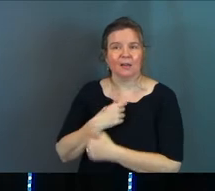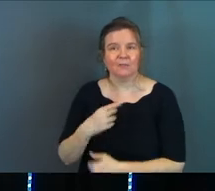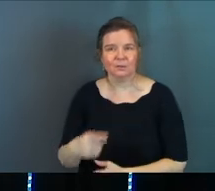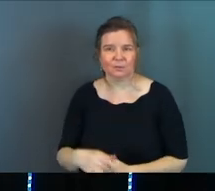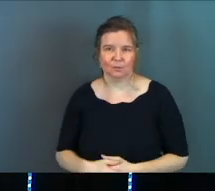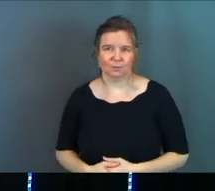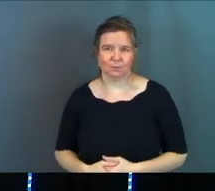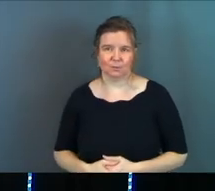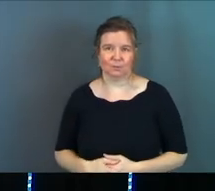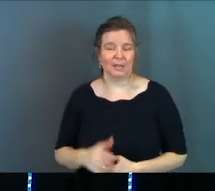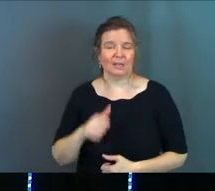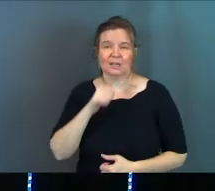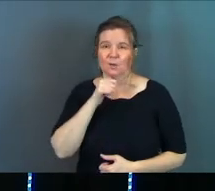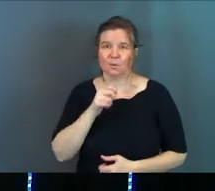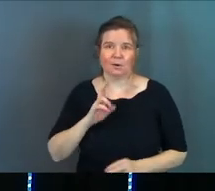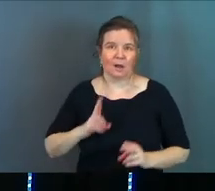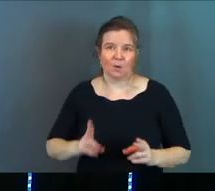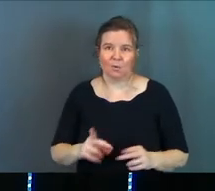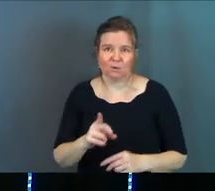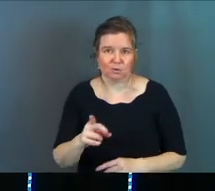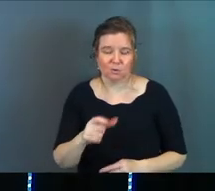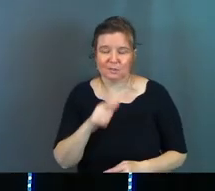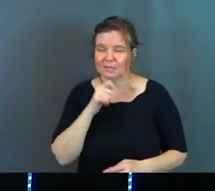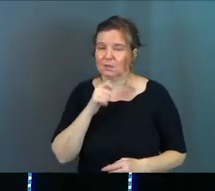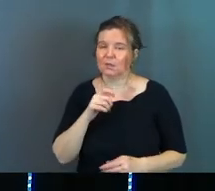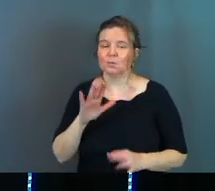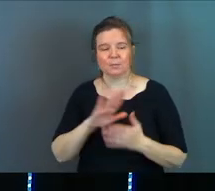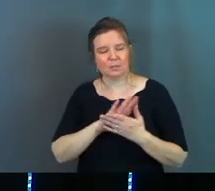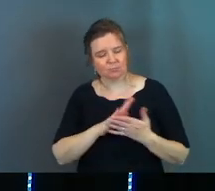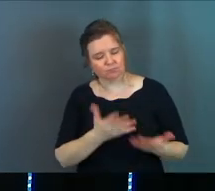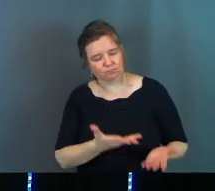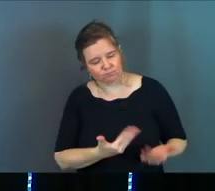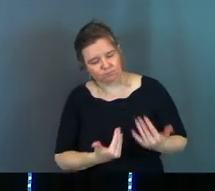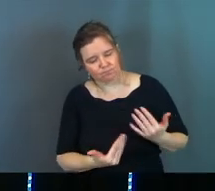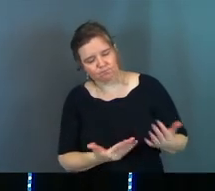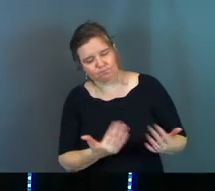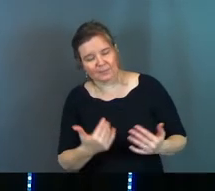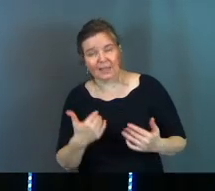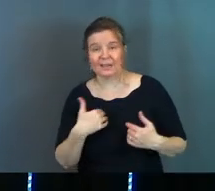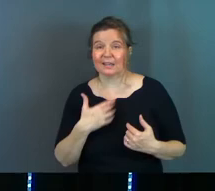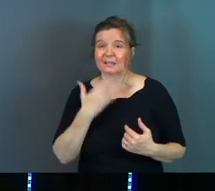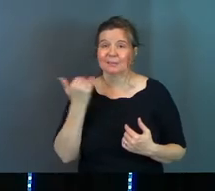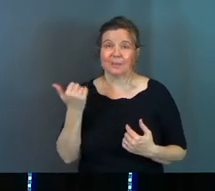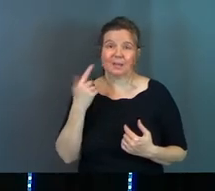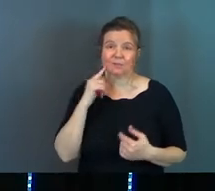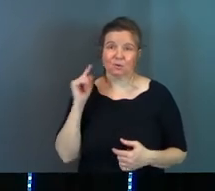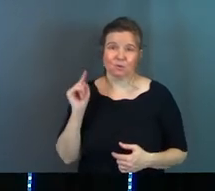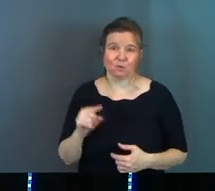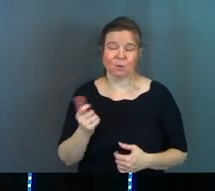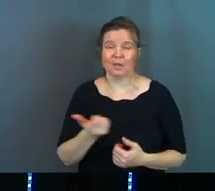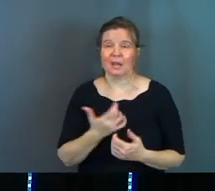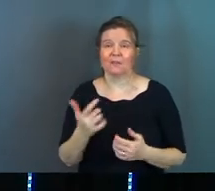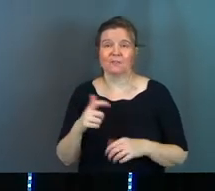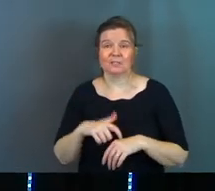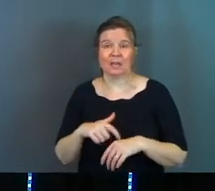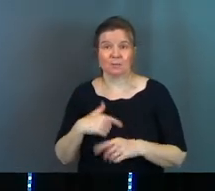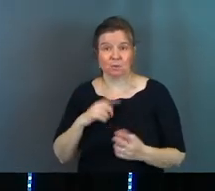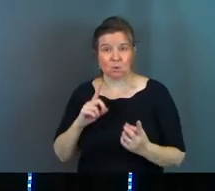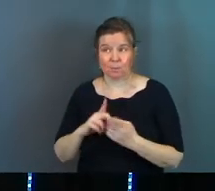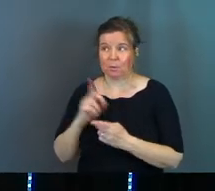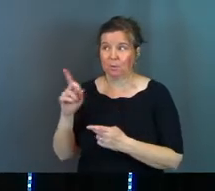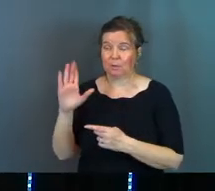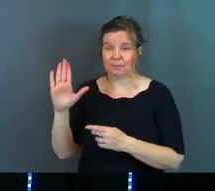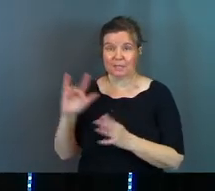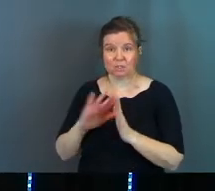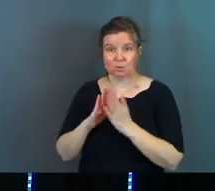you and he will not rush you and he will be a gentleman. And he's got the best for you. And every single time you meet with